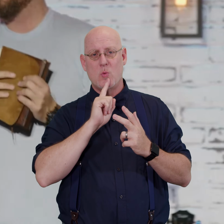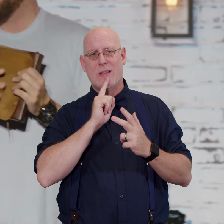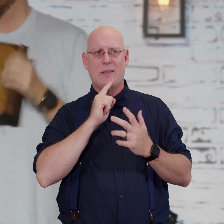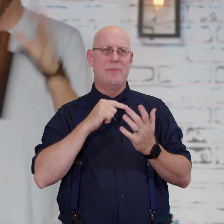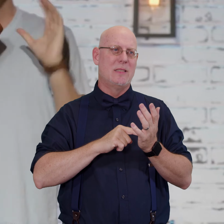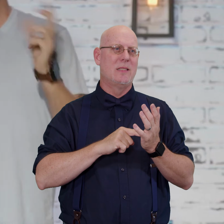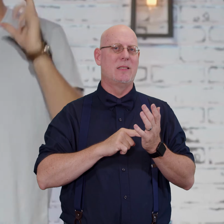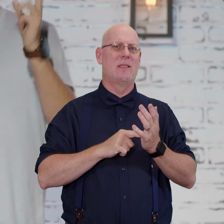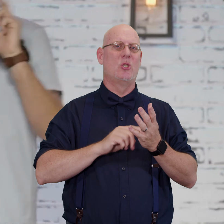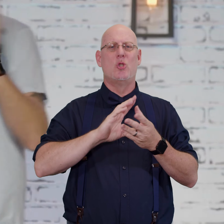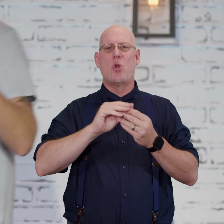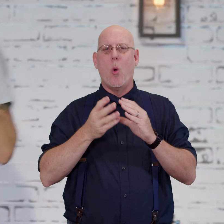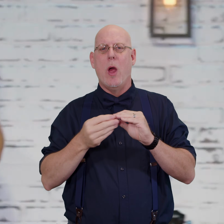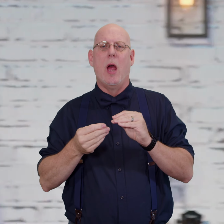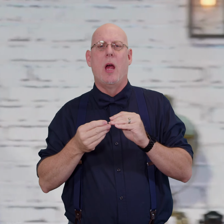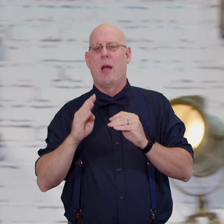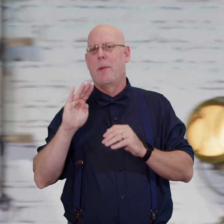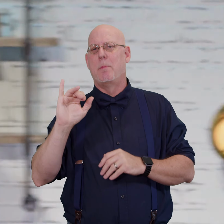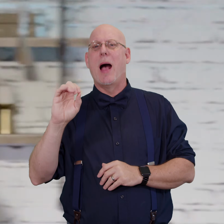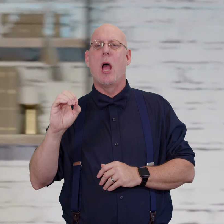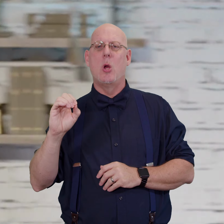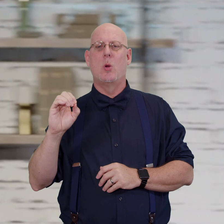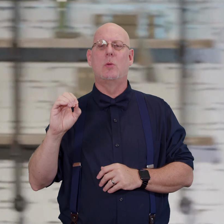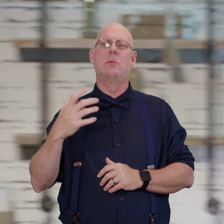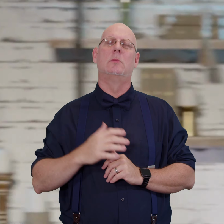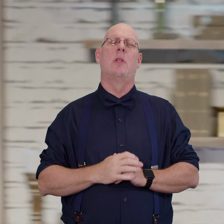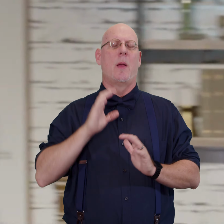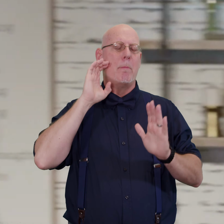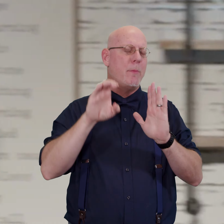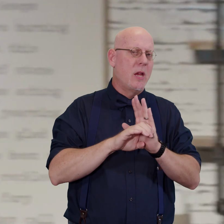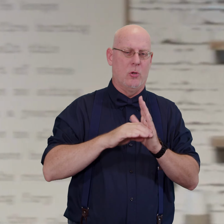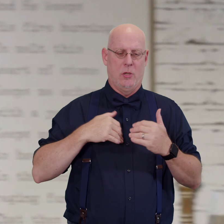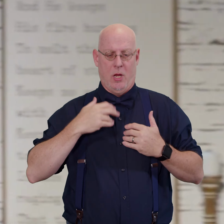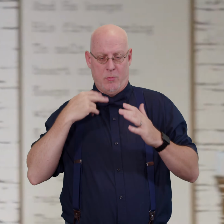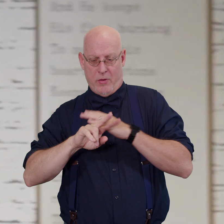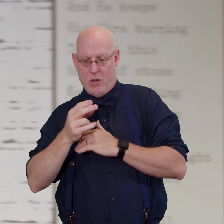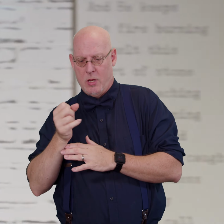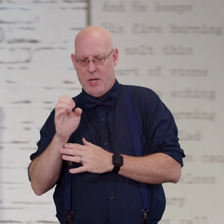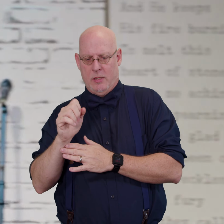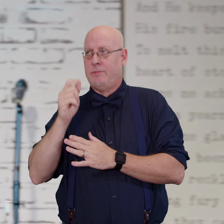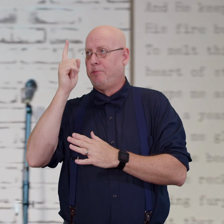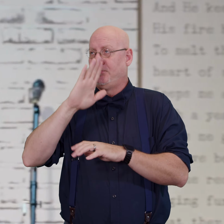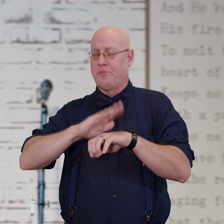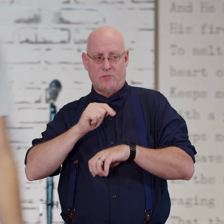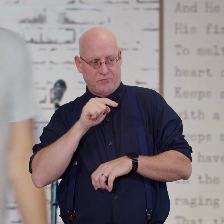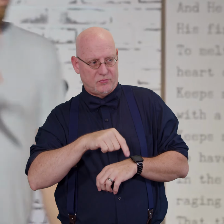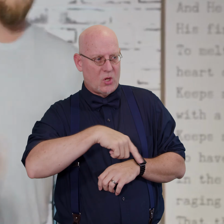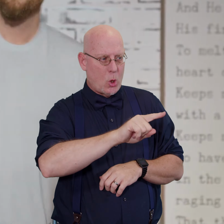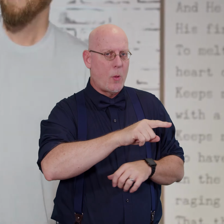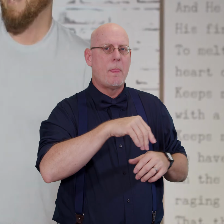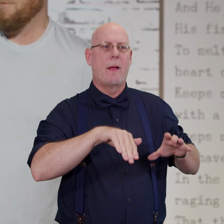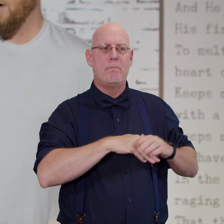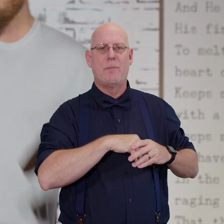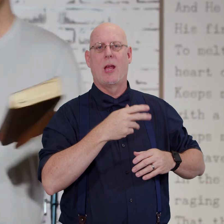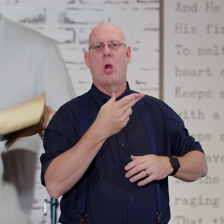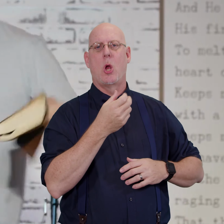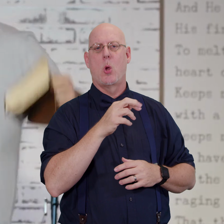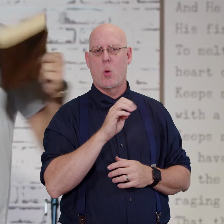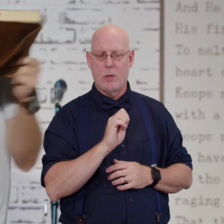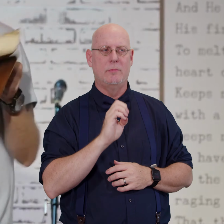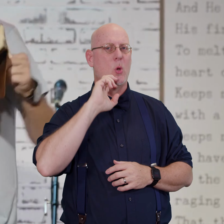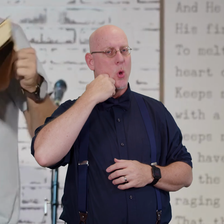really this kind of biographical sketch and illustrative form of the young prophet Hosea, who was called by the Lord to go and marry a whore. And he finds